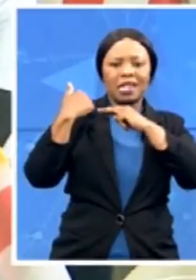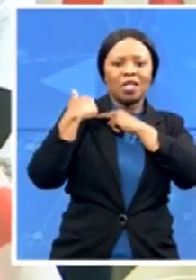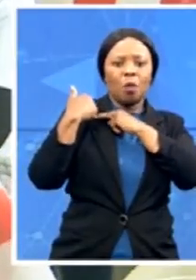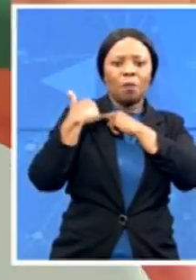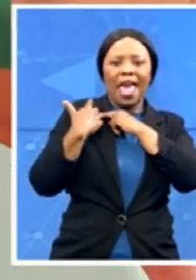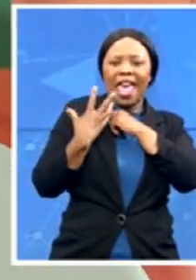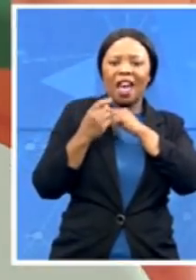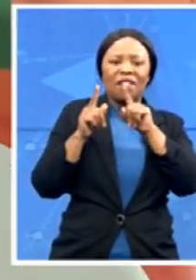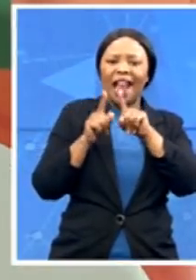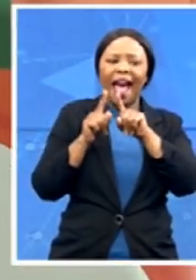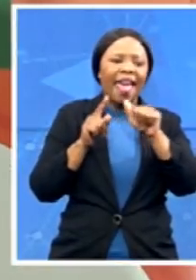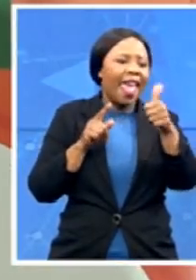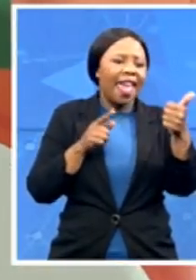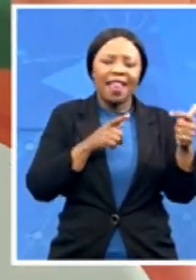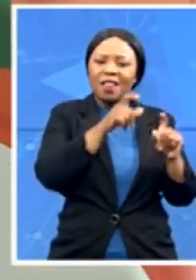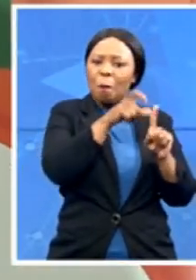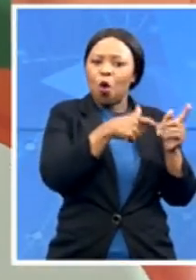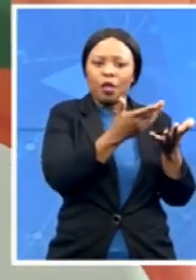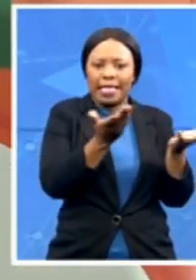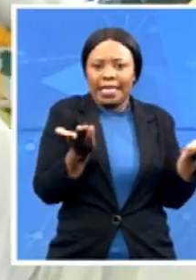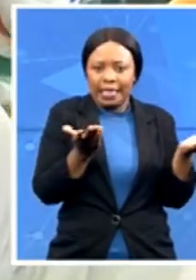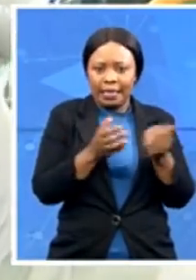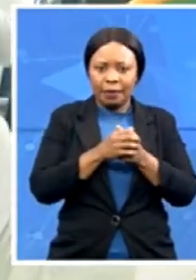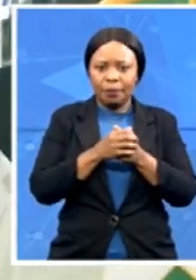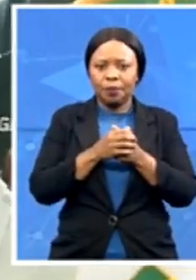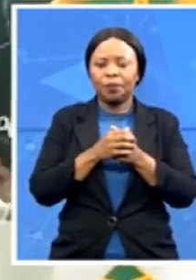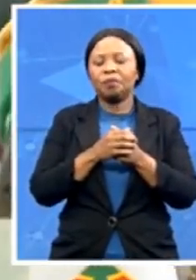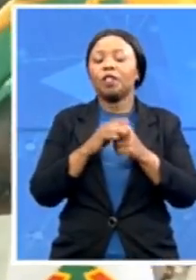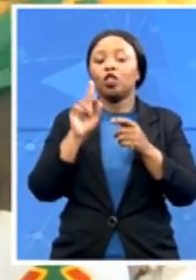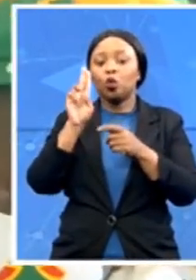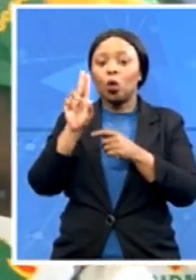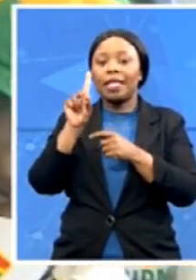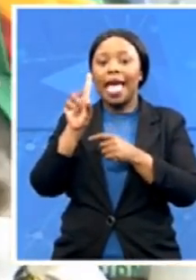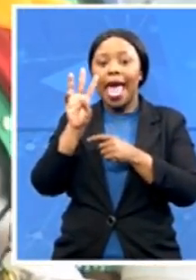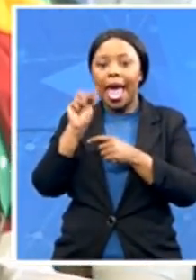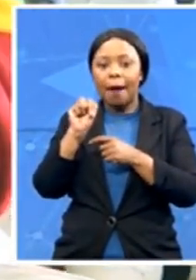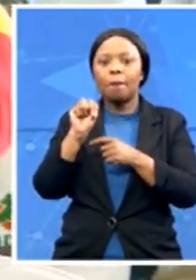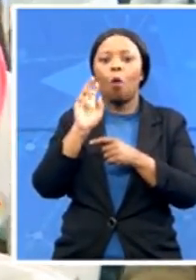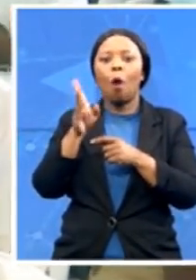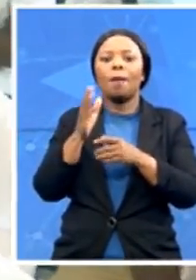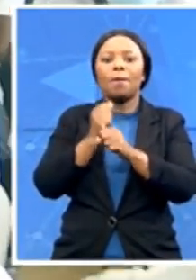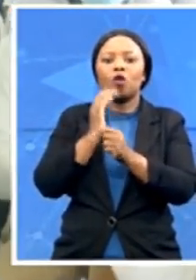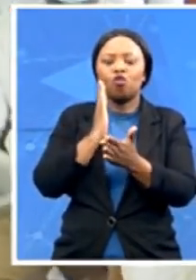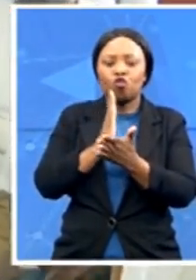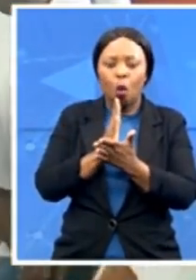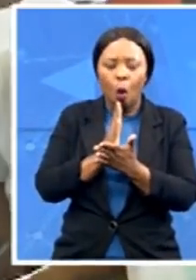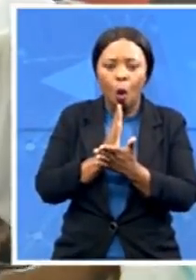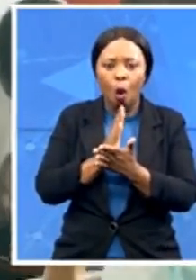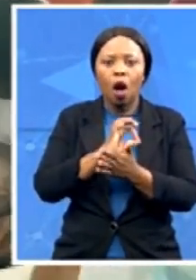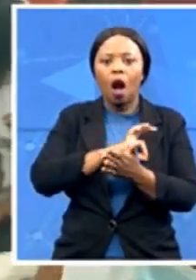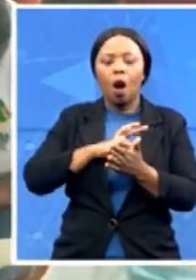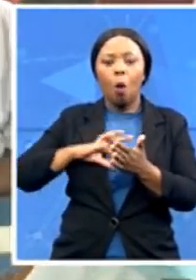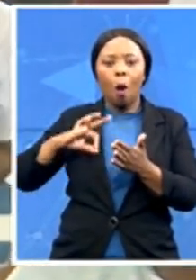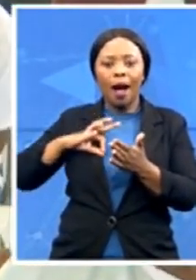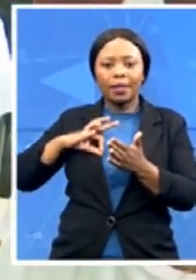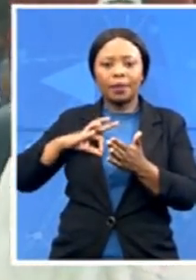UDM will ensure that ward councillors play only an oversight role